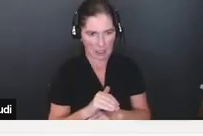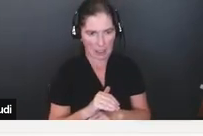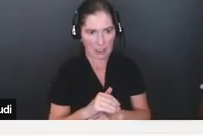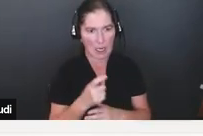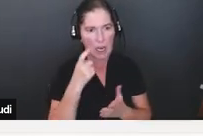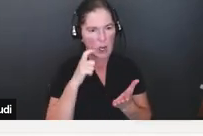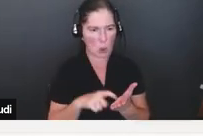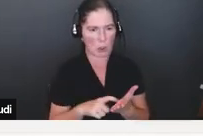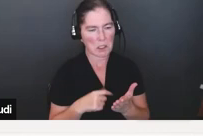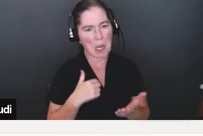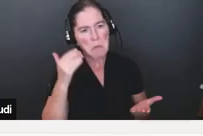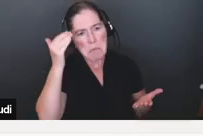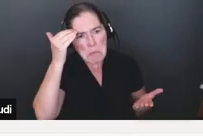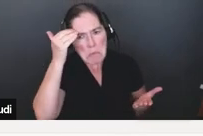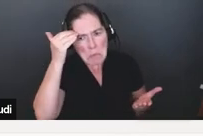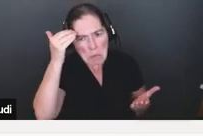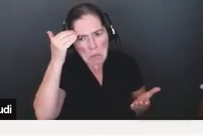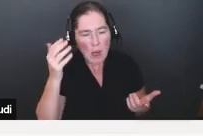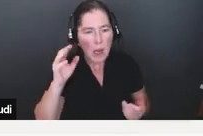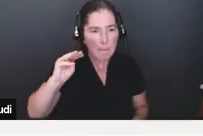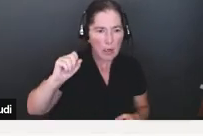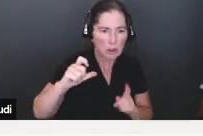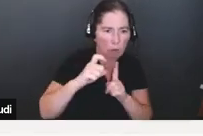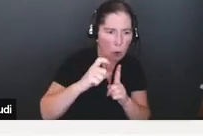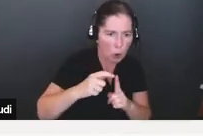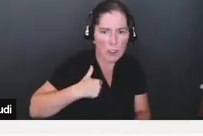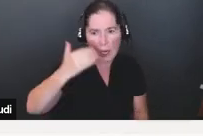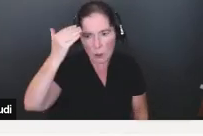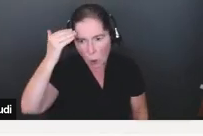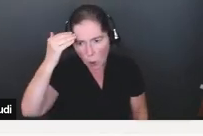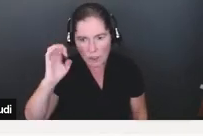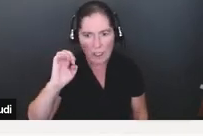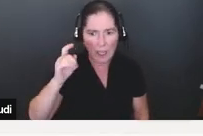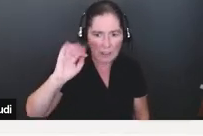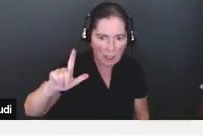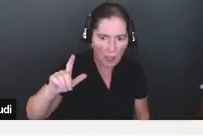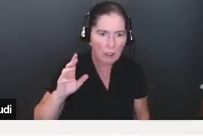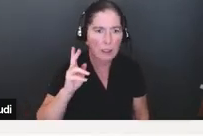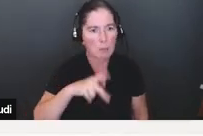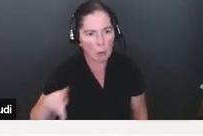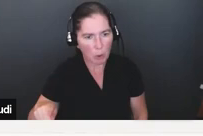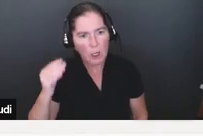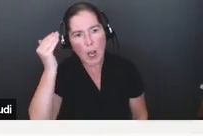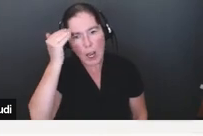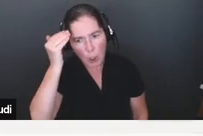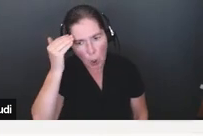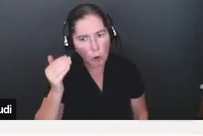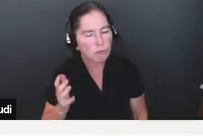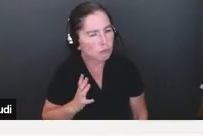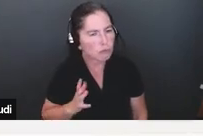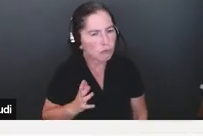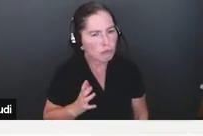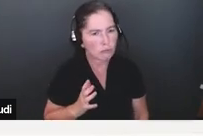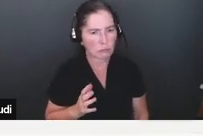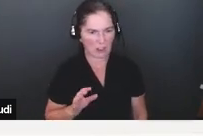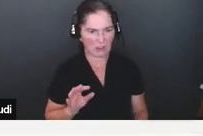that I'm familiar with. I'm really good at Microsoft Word and Excel and PowerPoint. And then there's like even these forms. Like, I